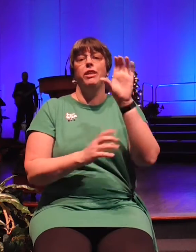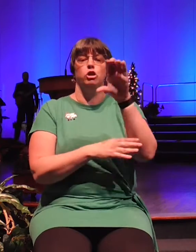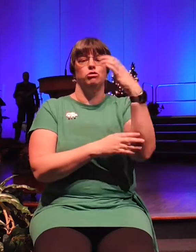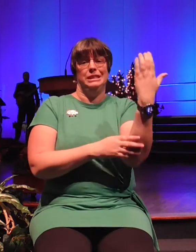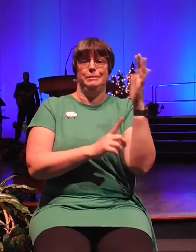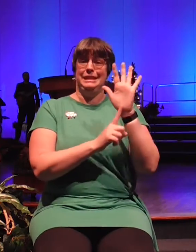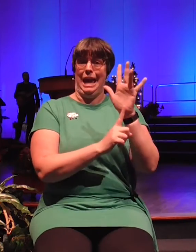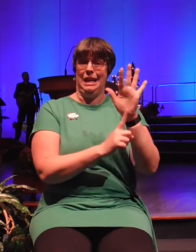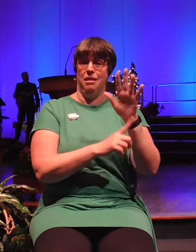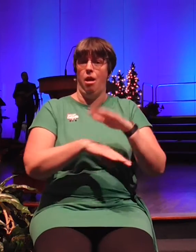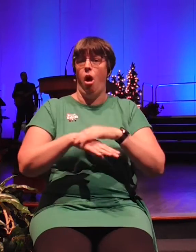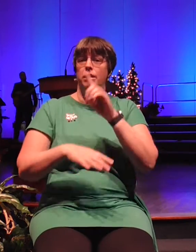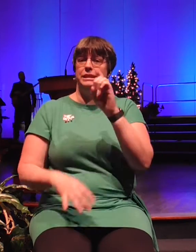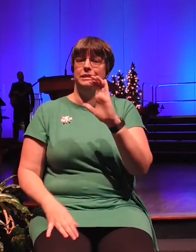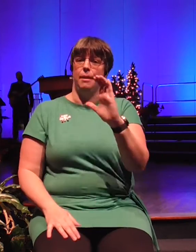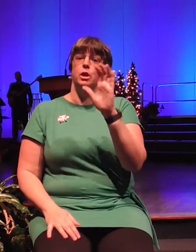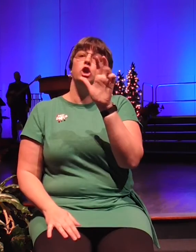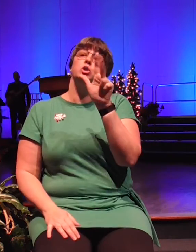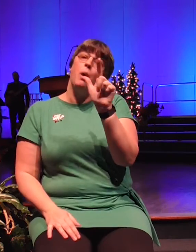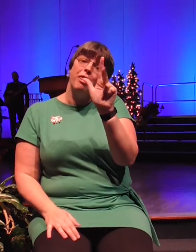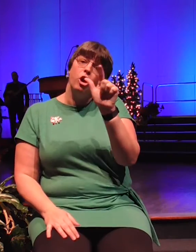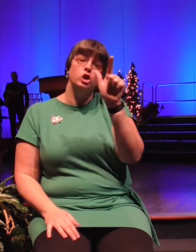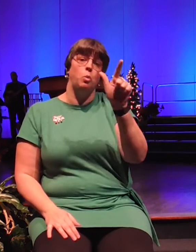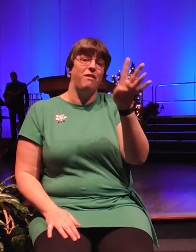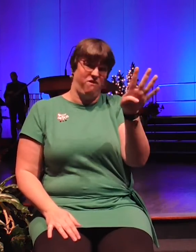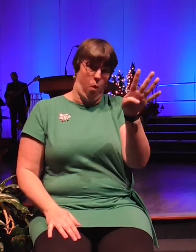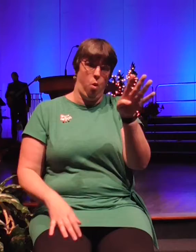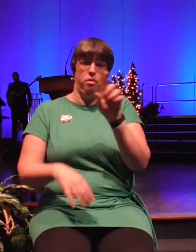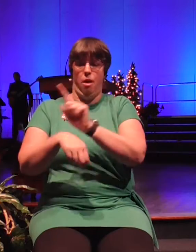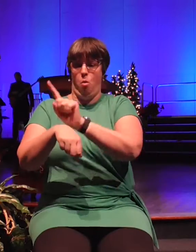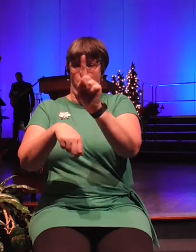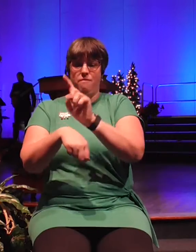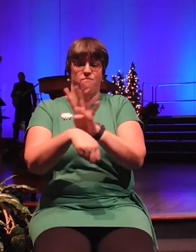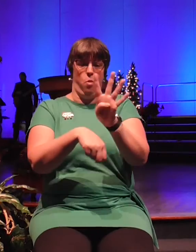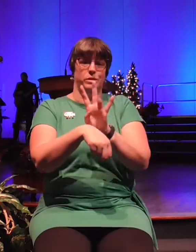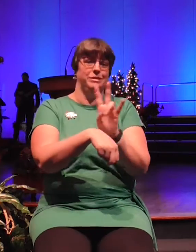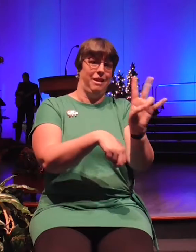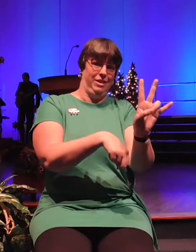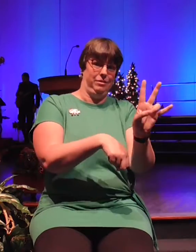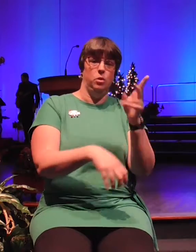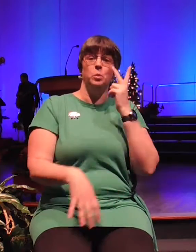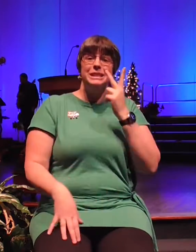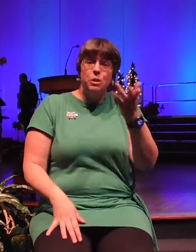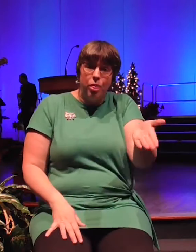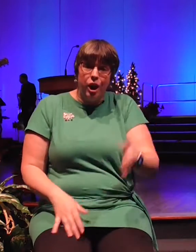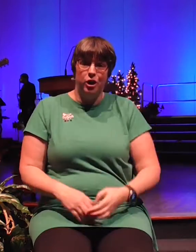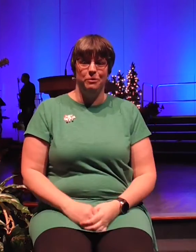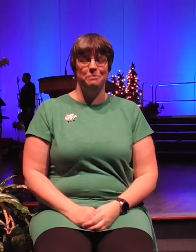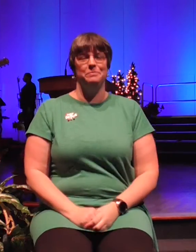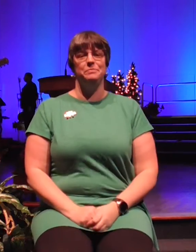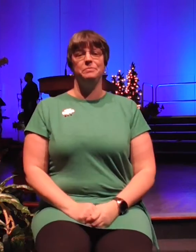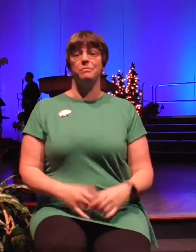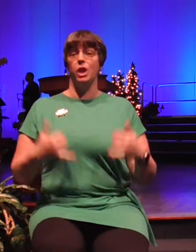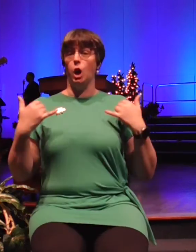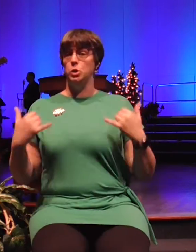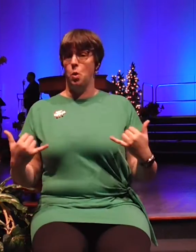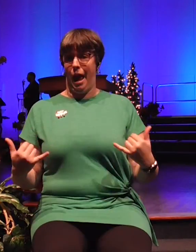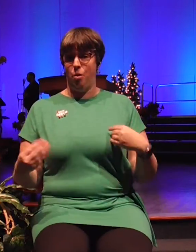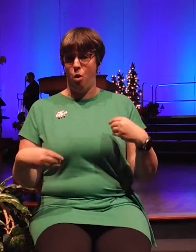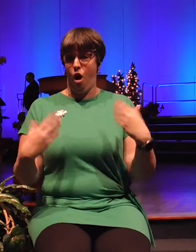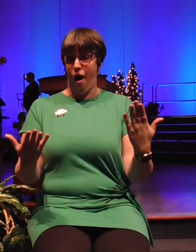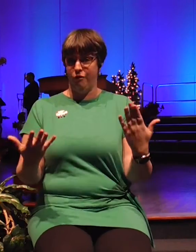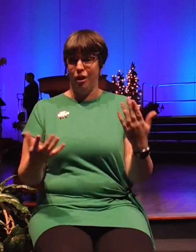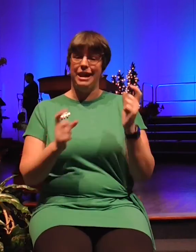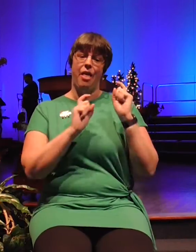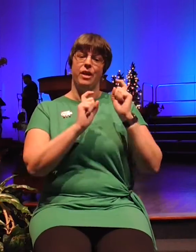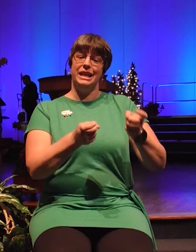on December 23rd and 24th, 1, 4, and 7 p.m. We'll see you there. Today I'm offering the Gift